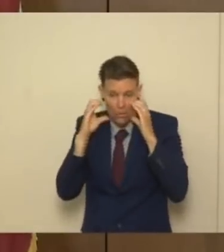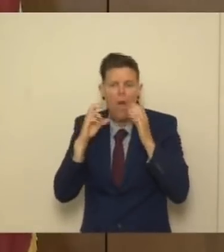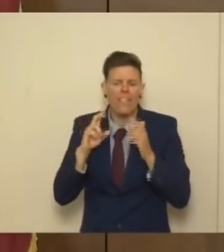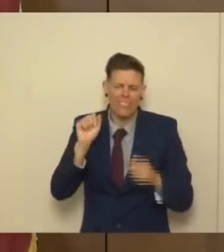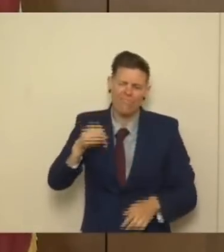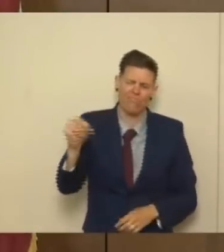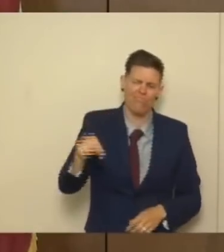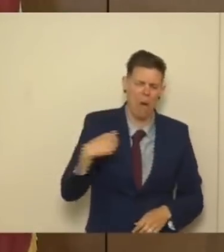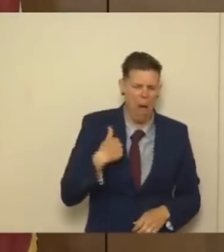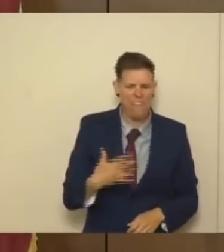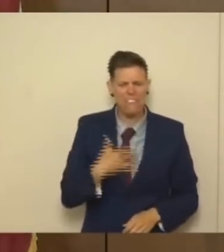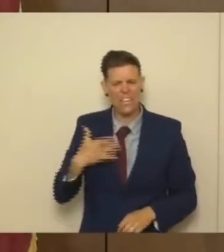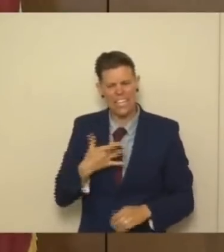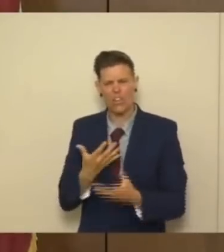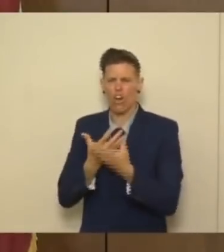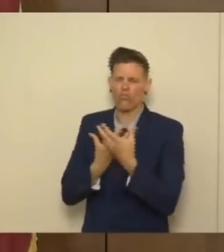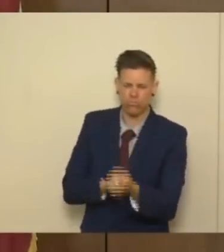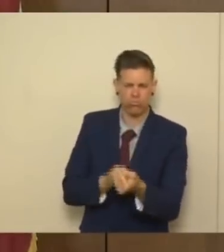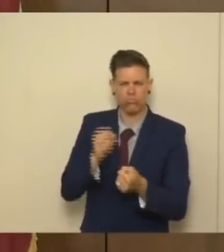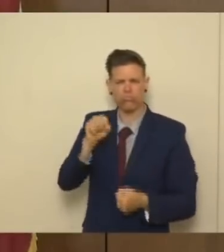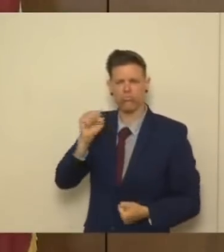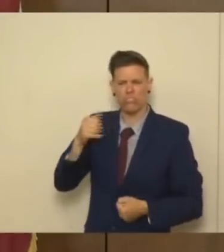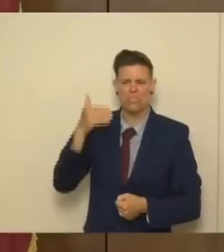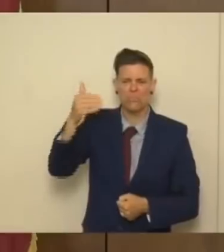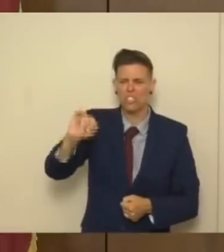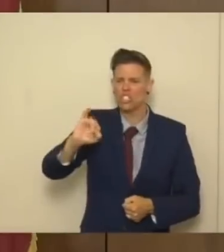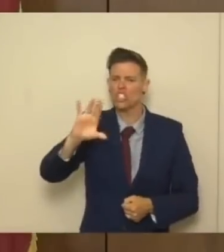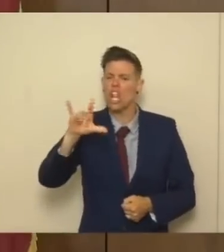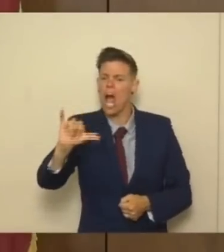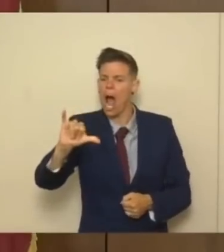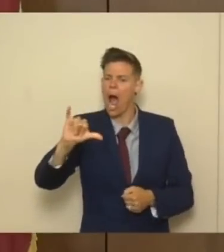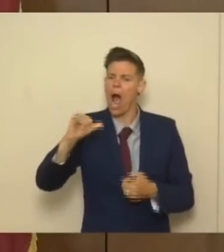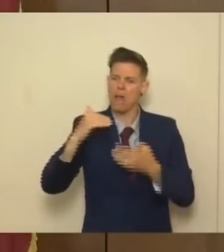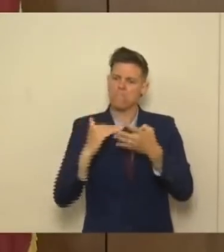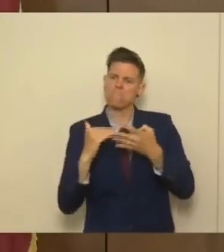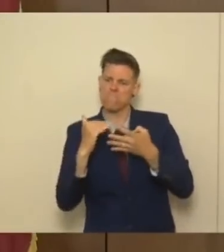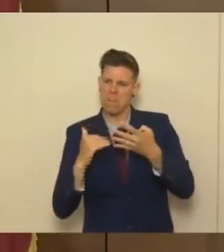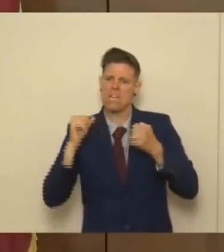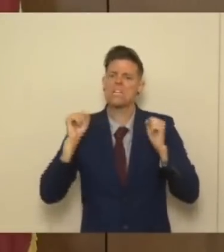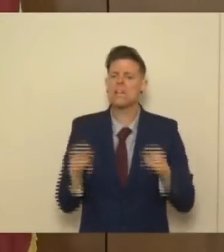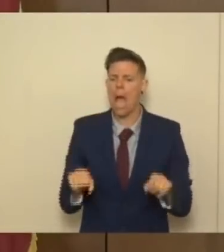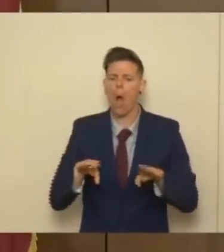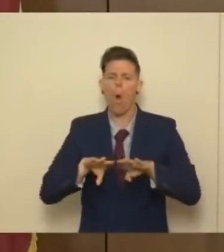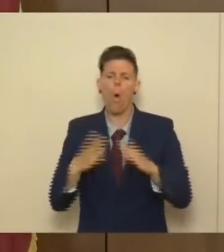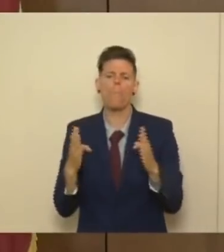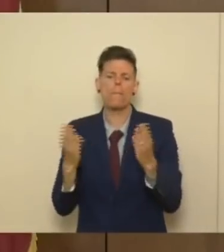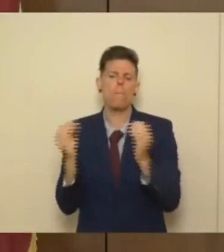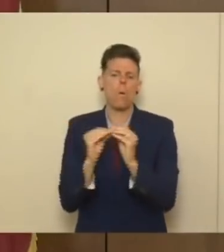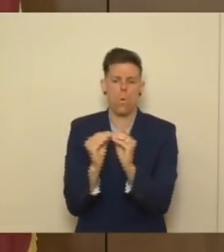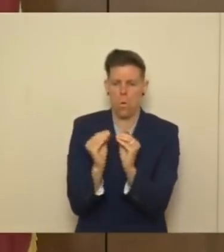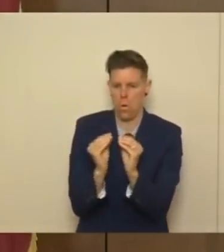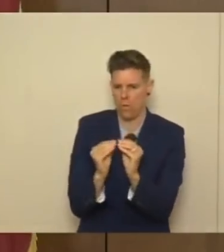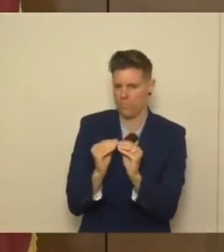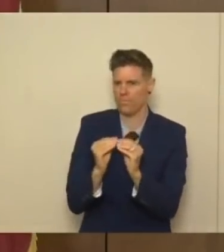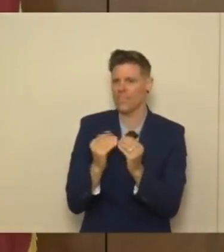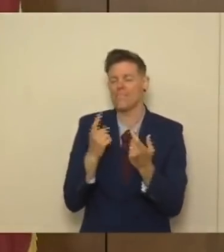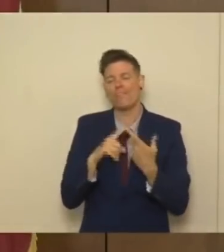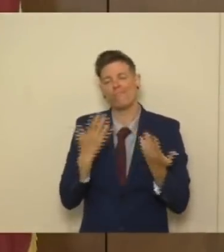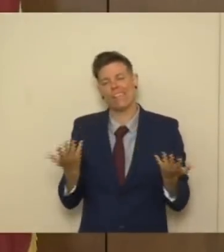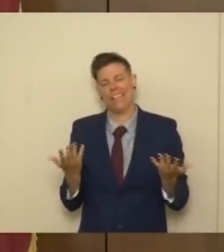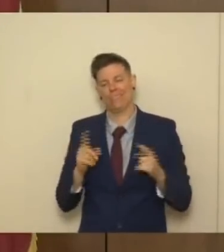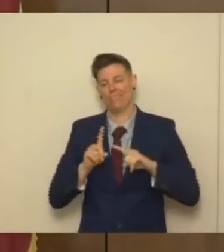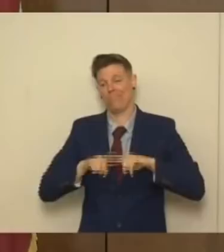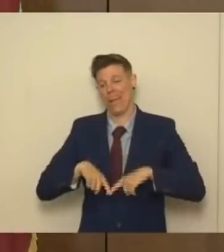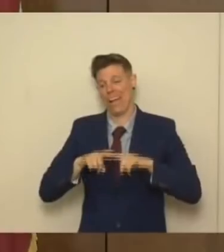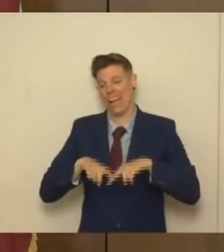July. It depends on New Mexicans. I can't predict compliance. I can ask for